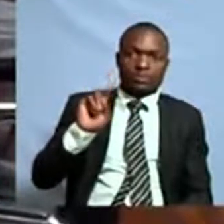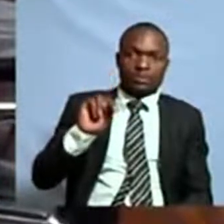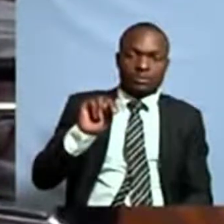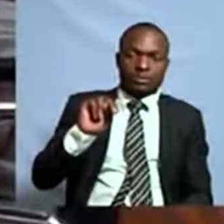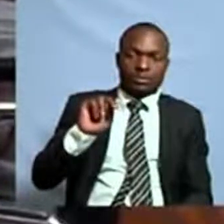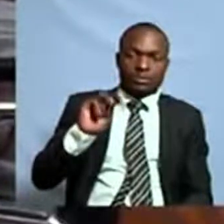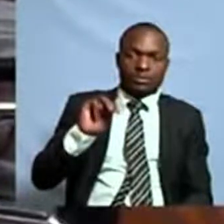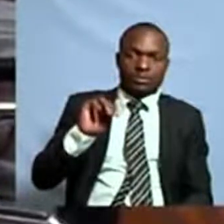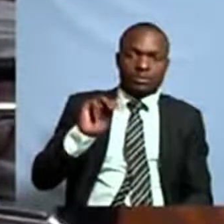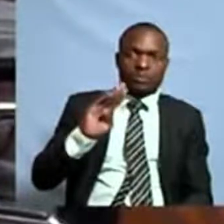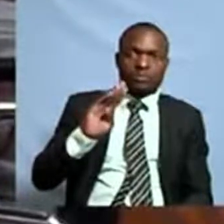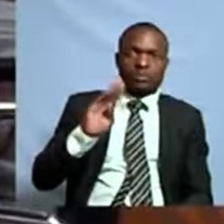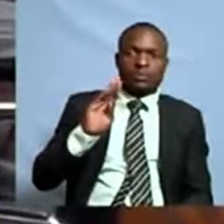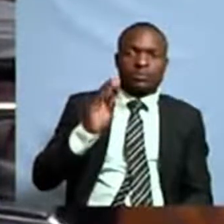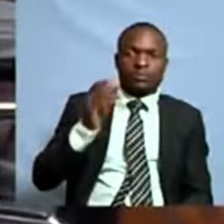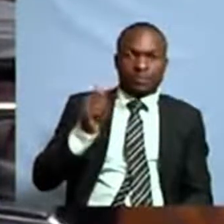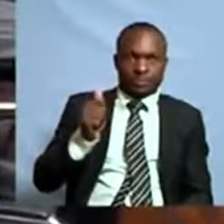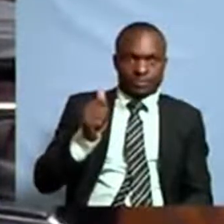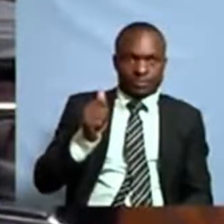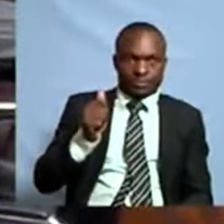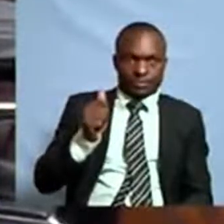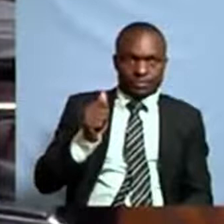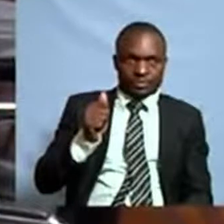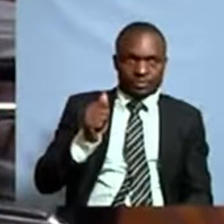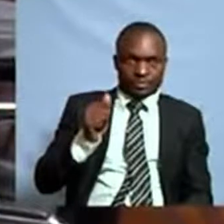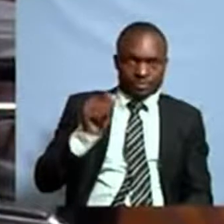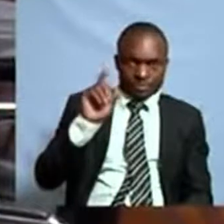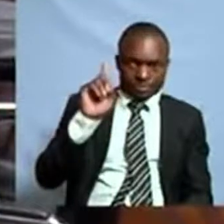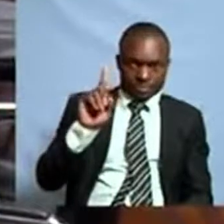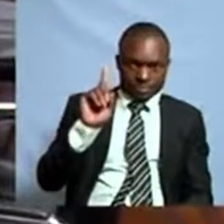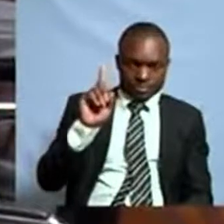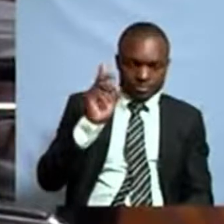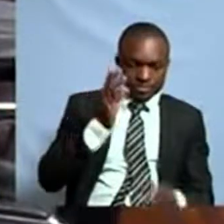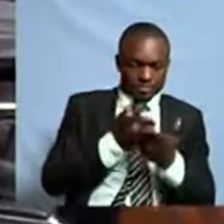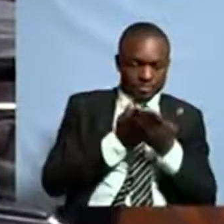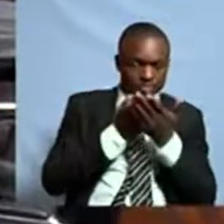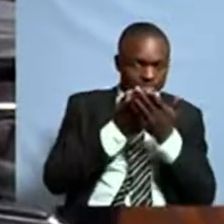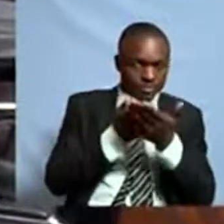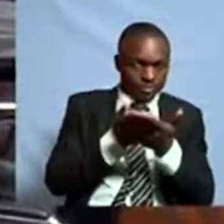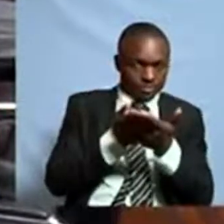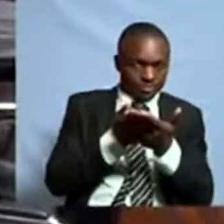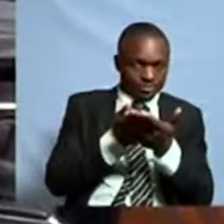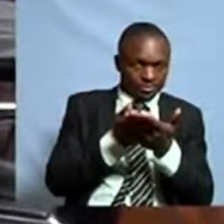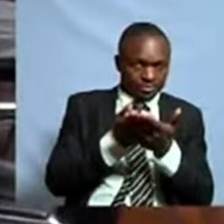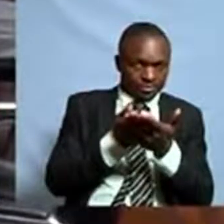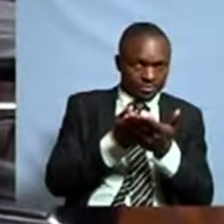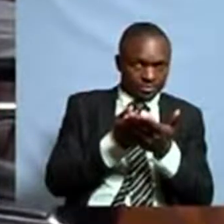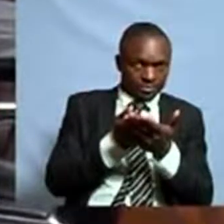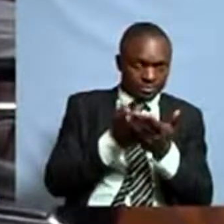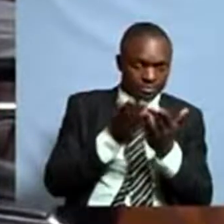For me, Chair, in one of the submission, I think it is